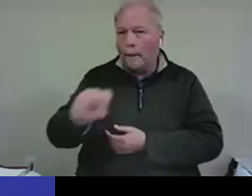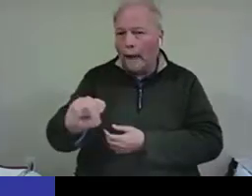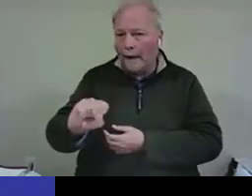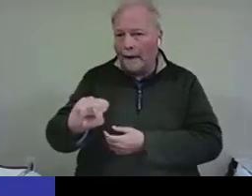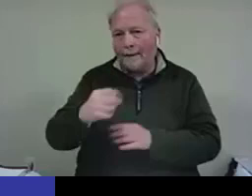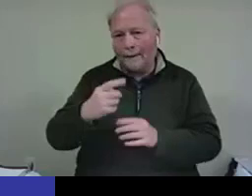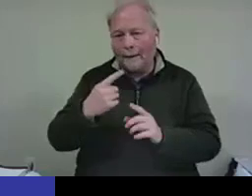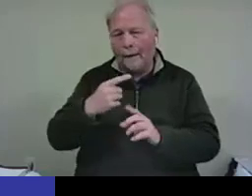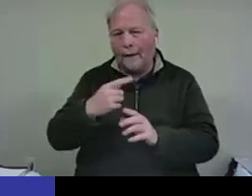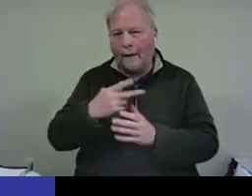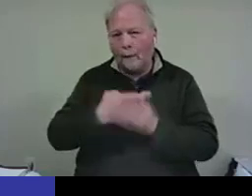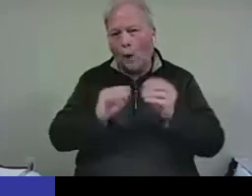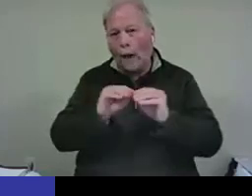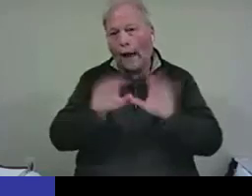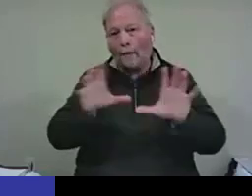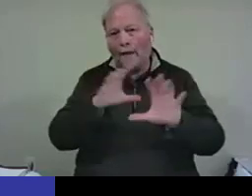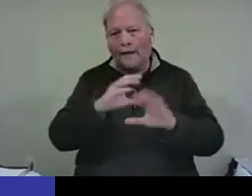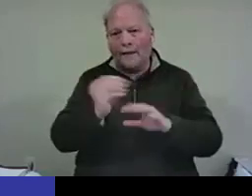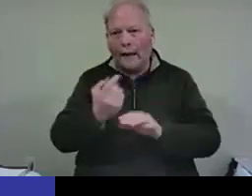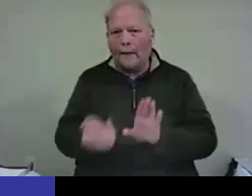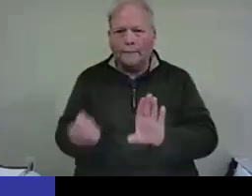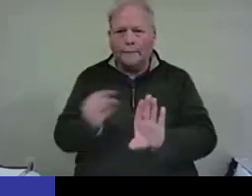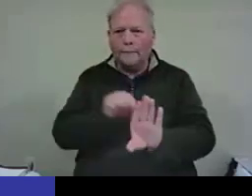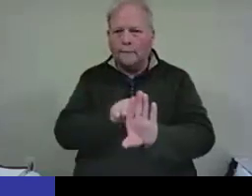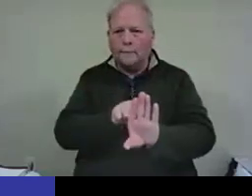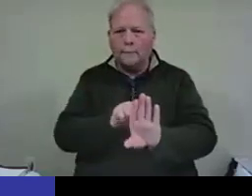unalterable attributions.